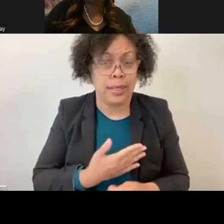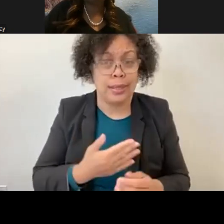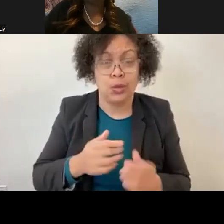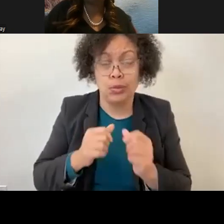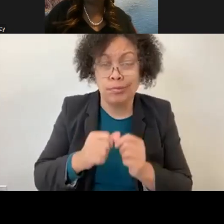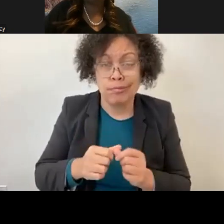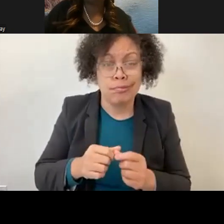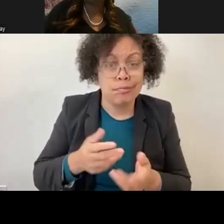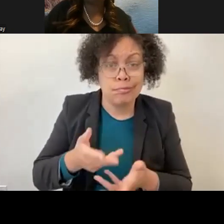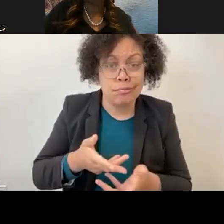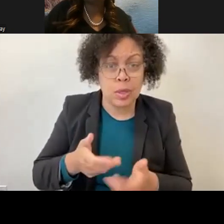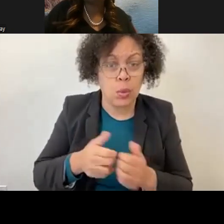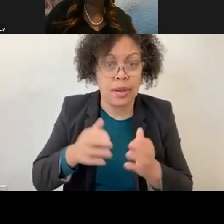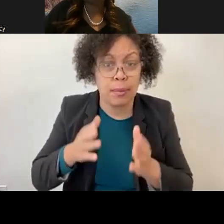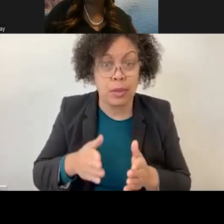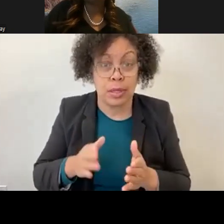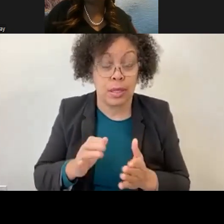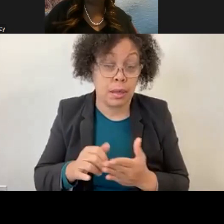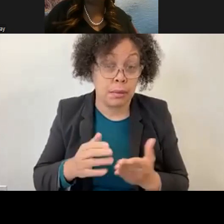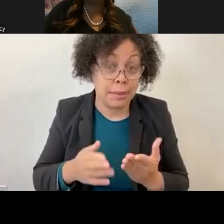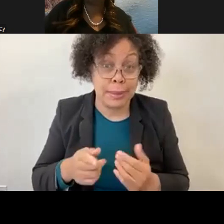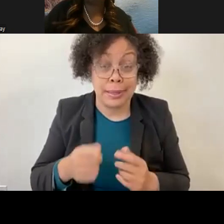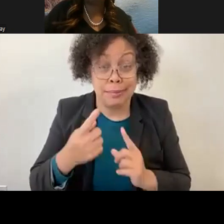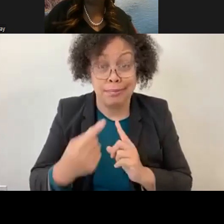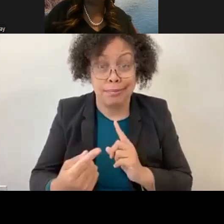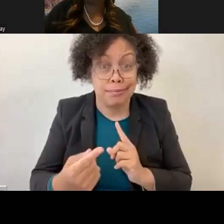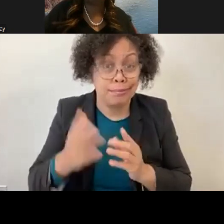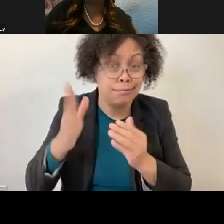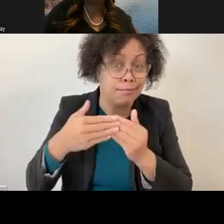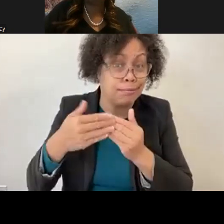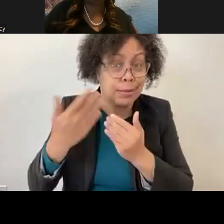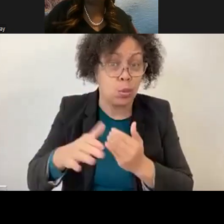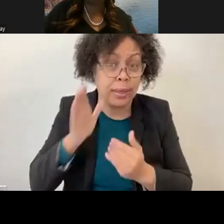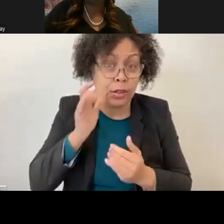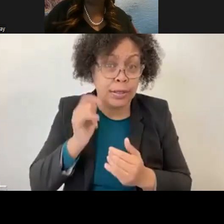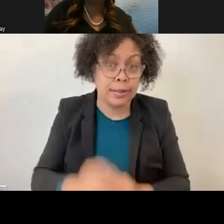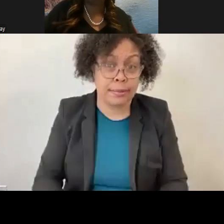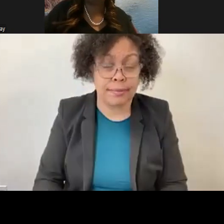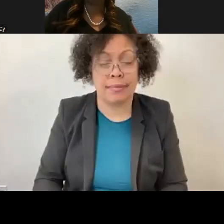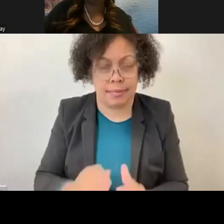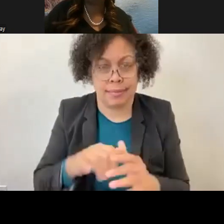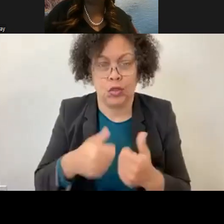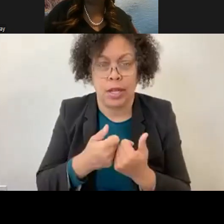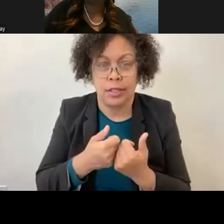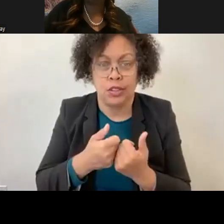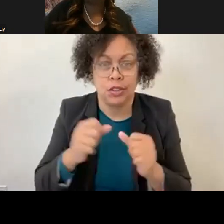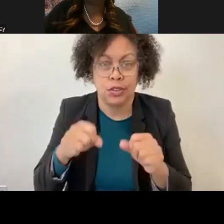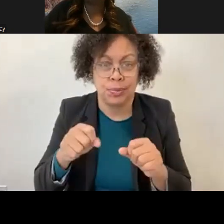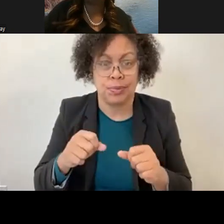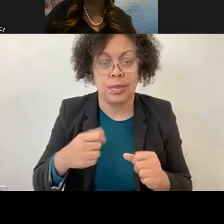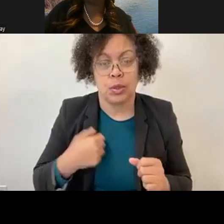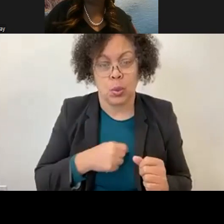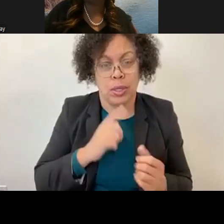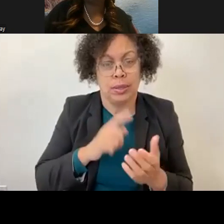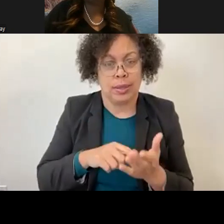to someone who in some cases may not be that open to talking to you. And so it's very challenging. And actually that was something that we picked up